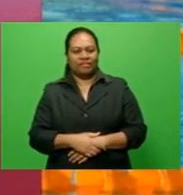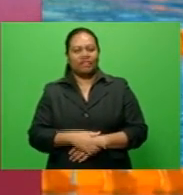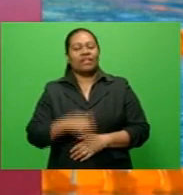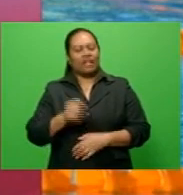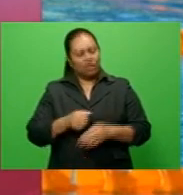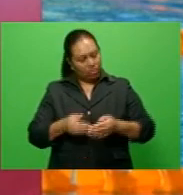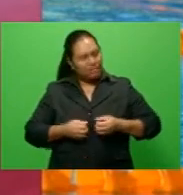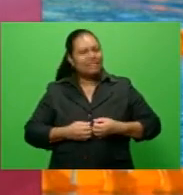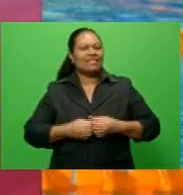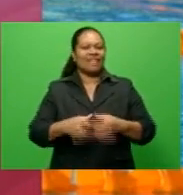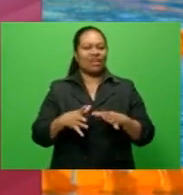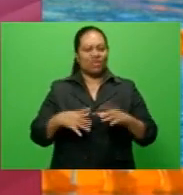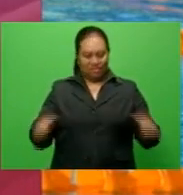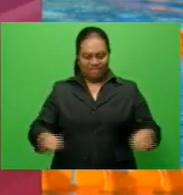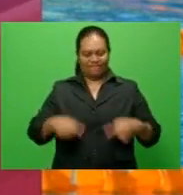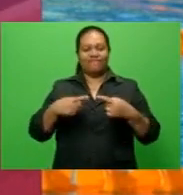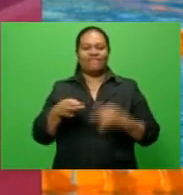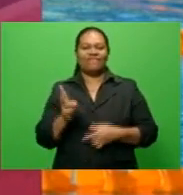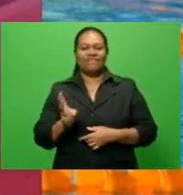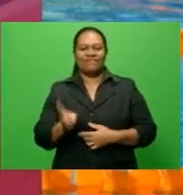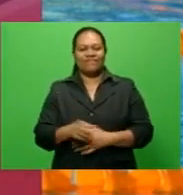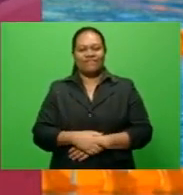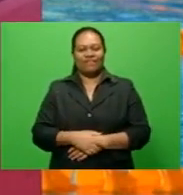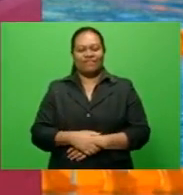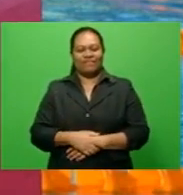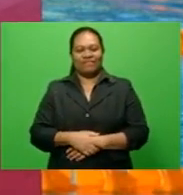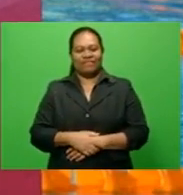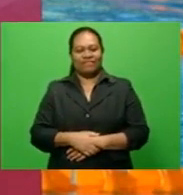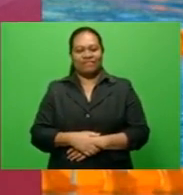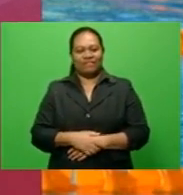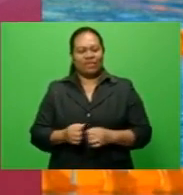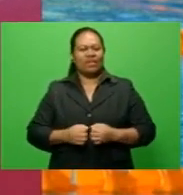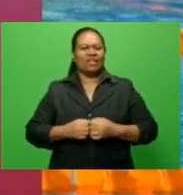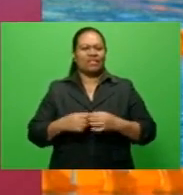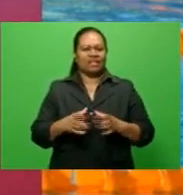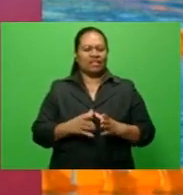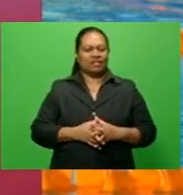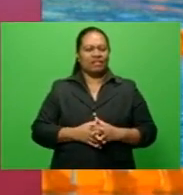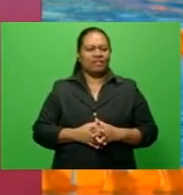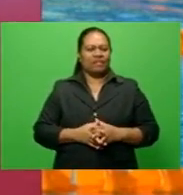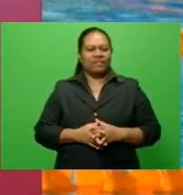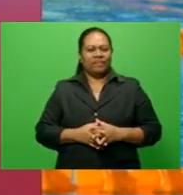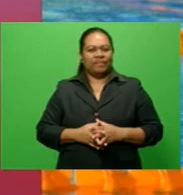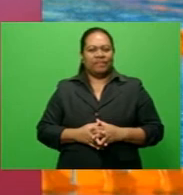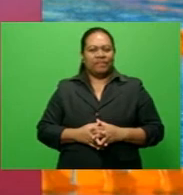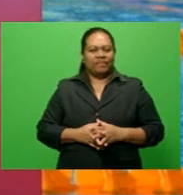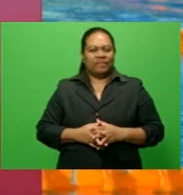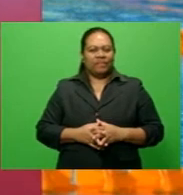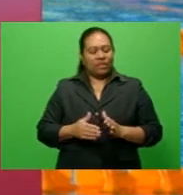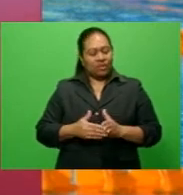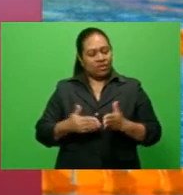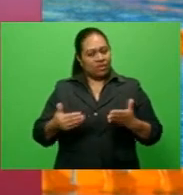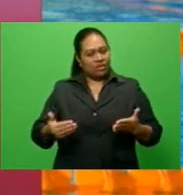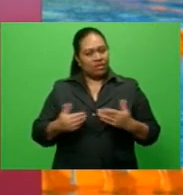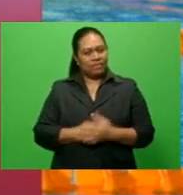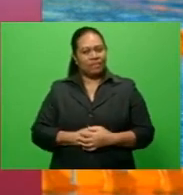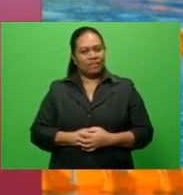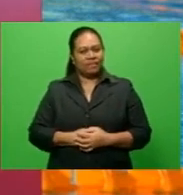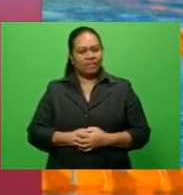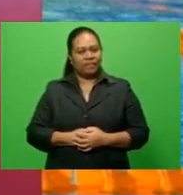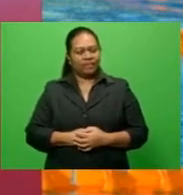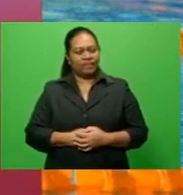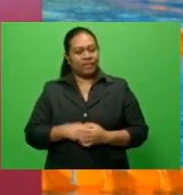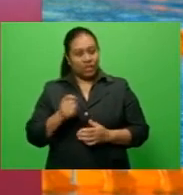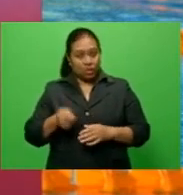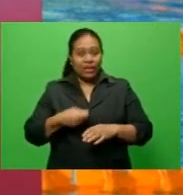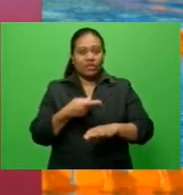our competitions again, and we are starting off with our Grand Prix series. So we have next